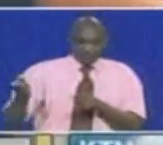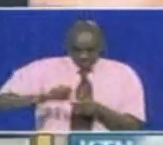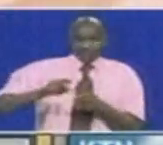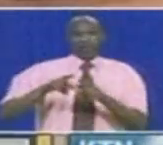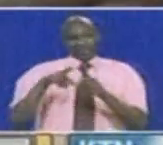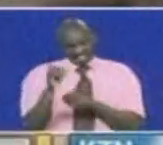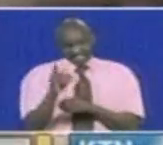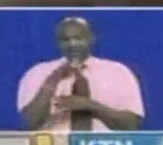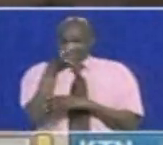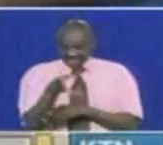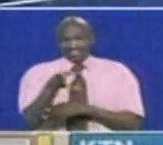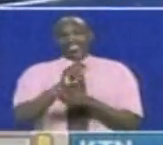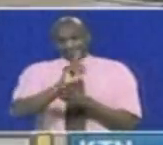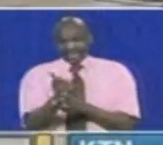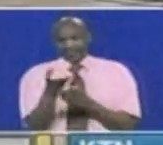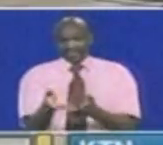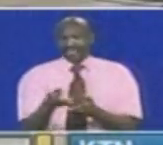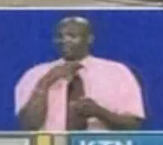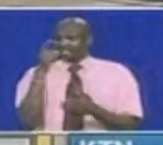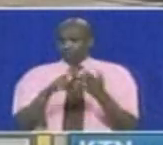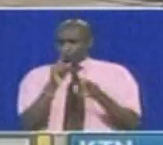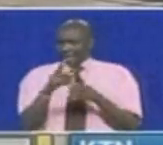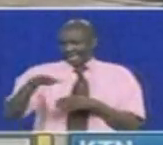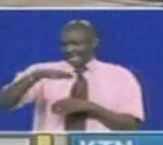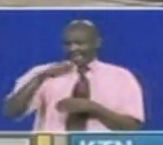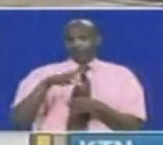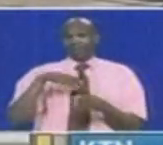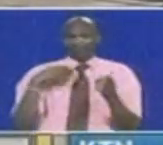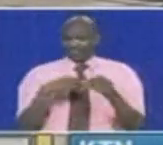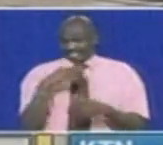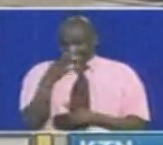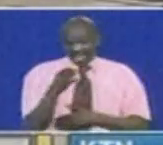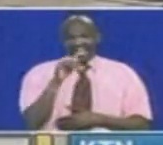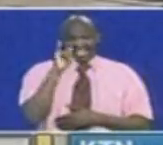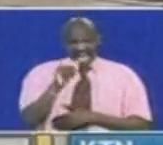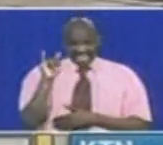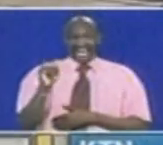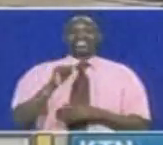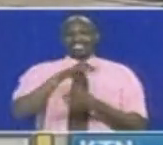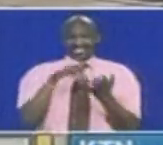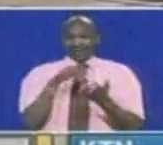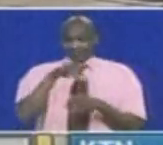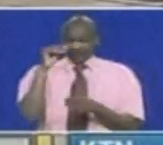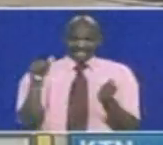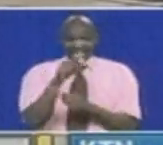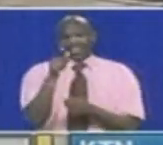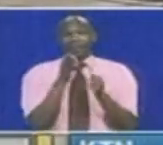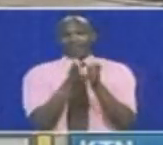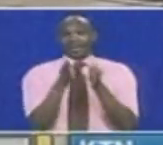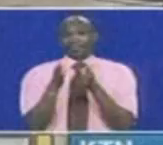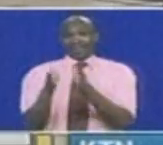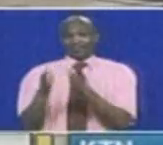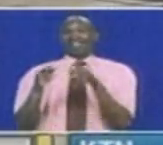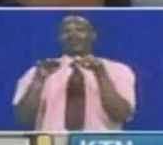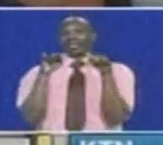fitted in their vehicles. A spot check at one such outfit near Yaya Center found several vehicles in the parking lot